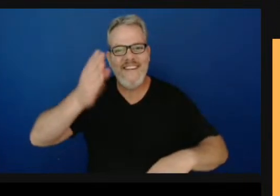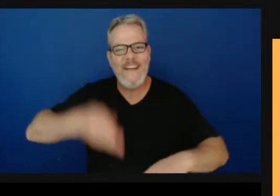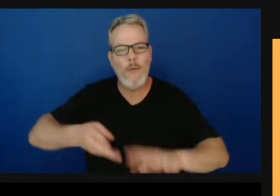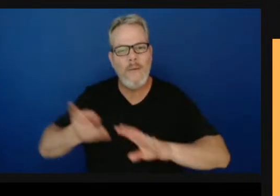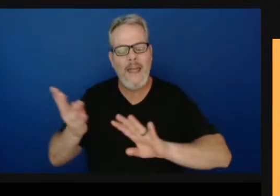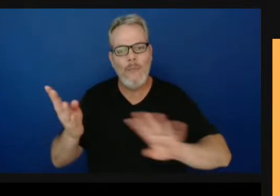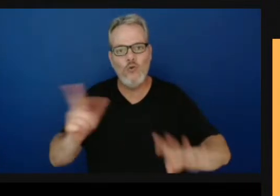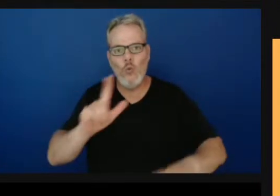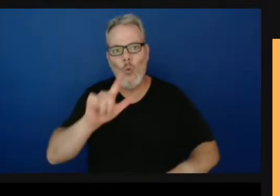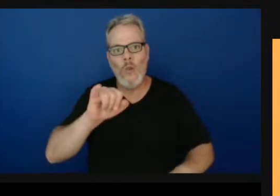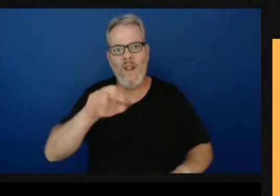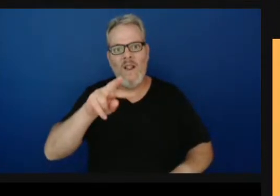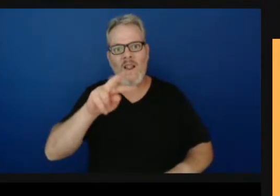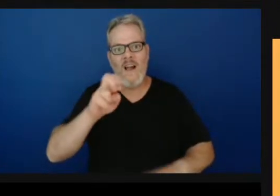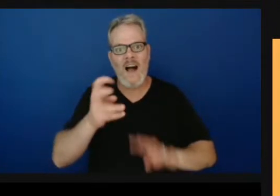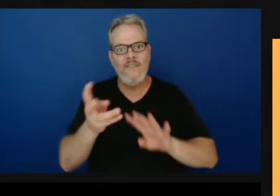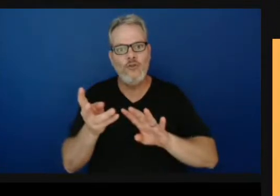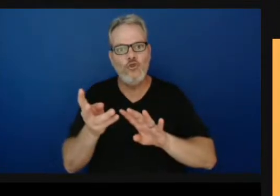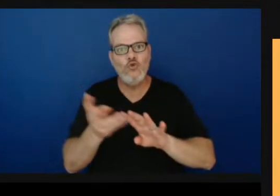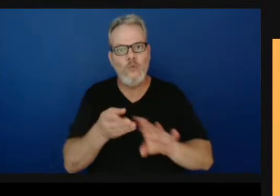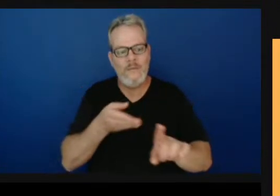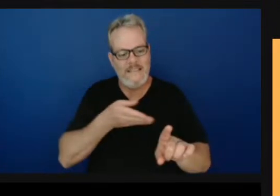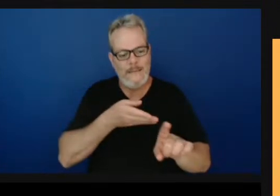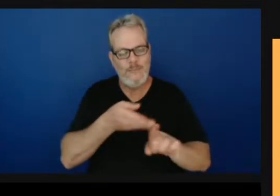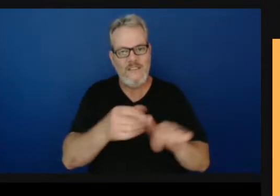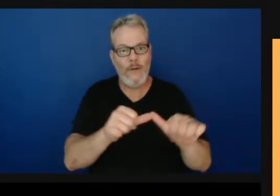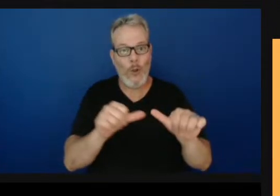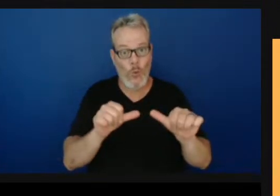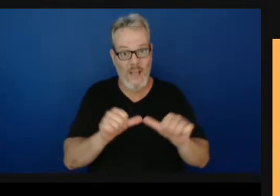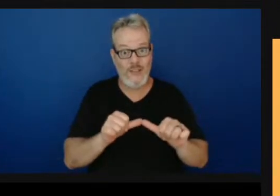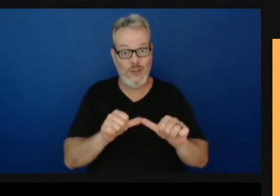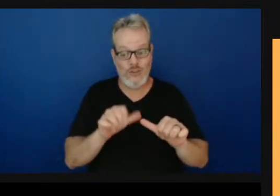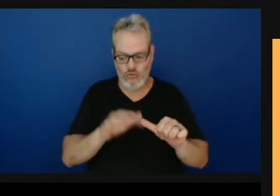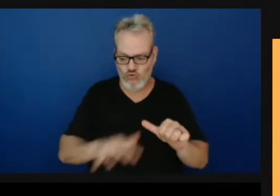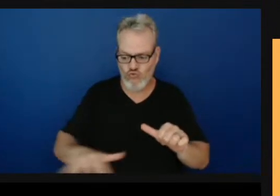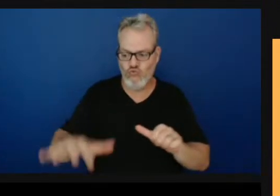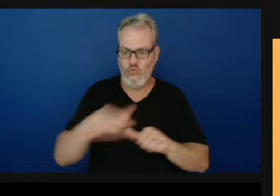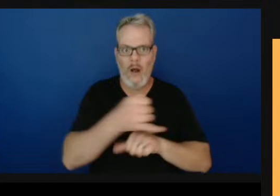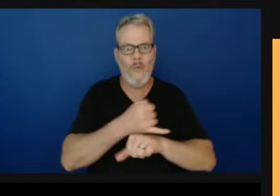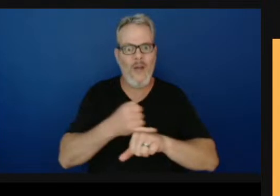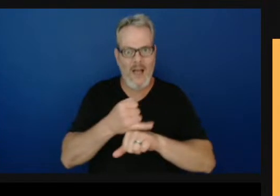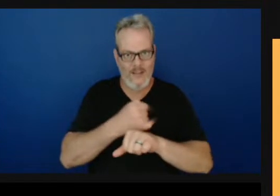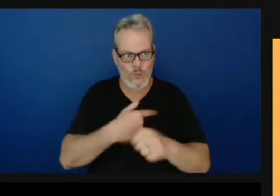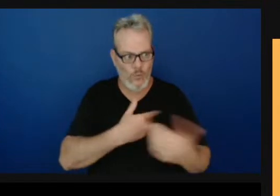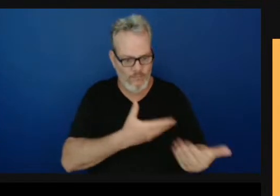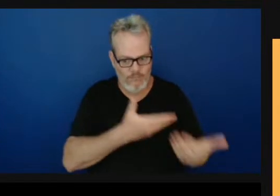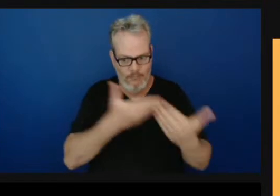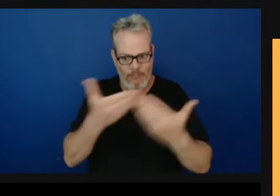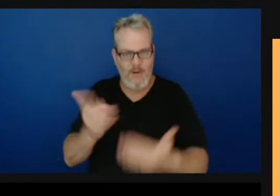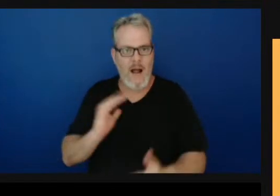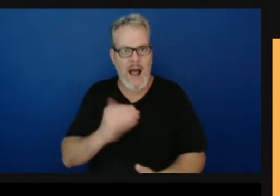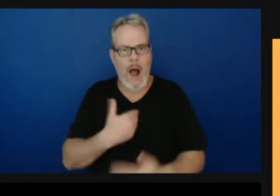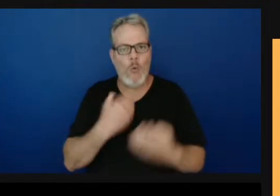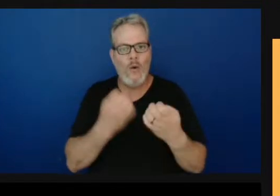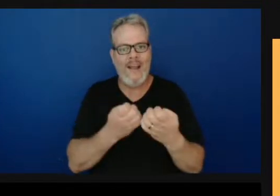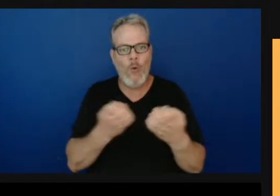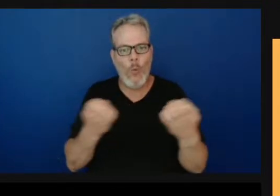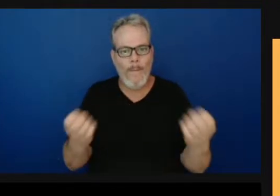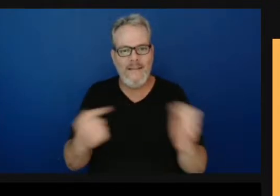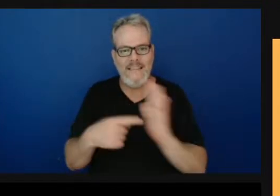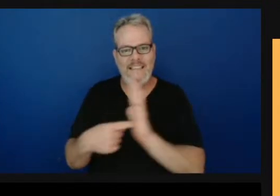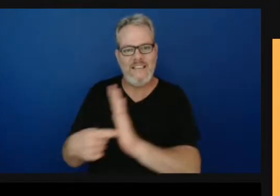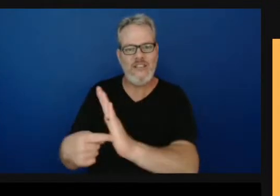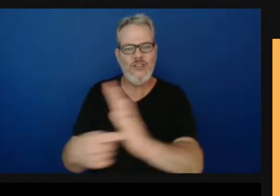the island. We are going to be packing gear with us so that we can bring that to everybody. Kind of special,